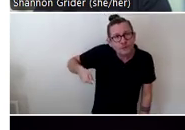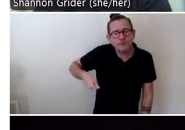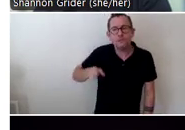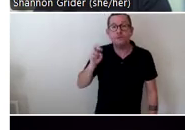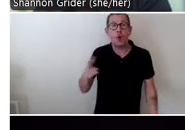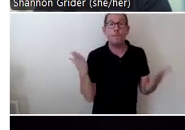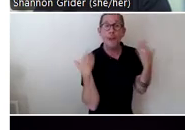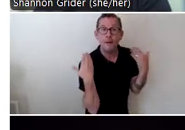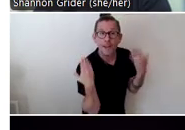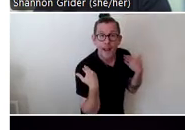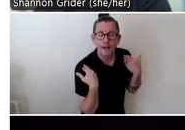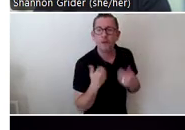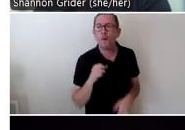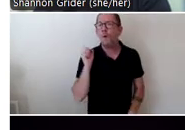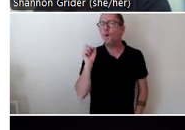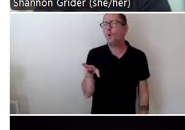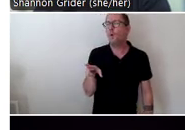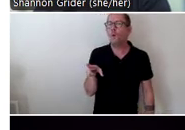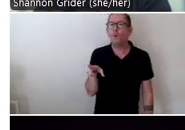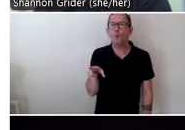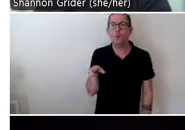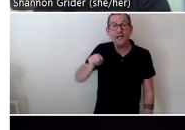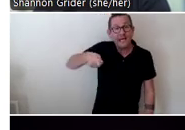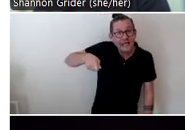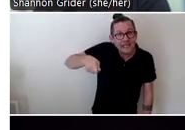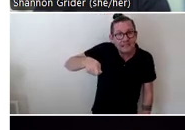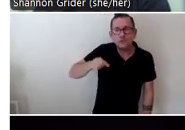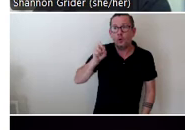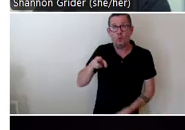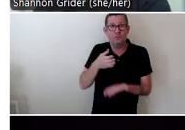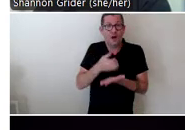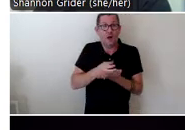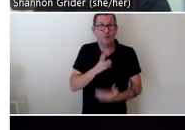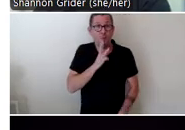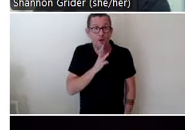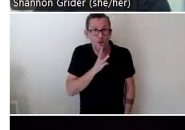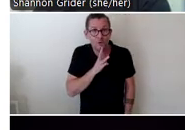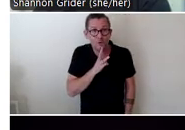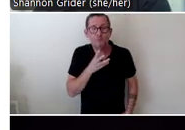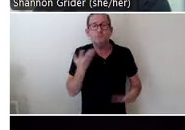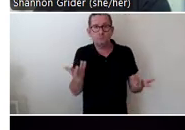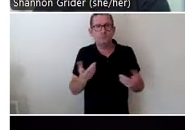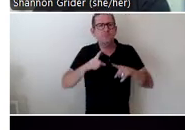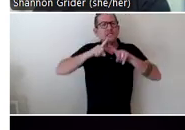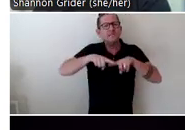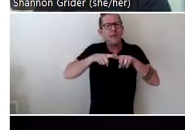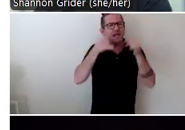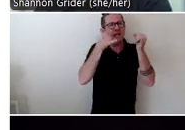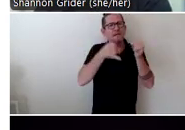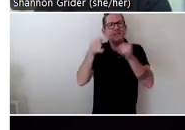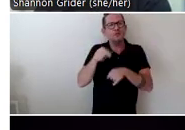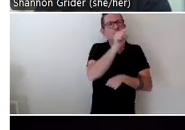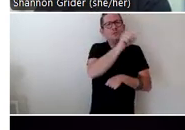Also, interpreters will sometimes have like a bag or a backpack with them, possibly a purse. They'll have their keys or